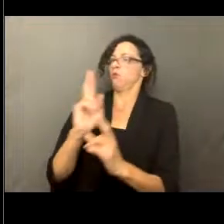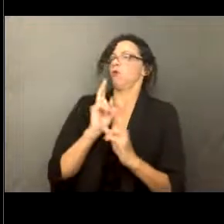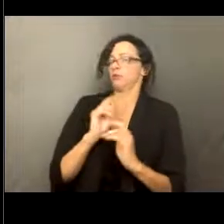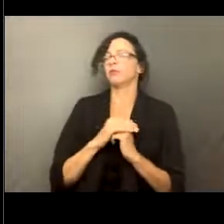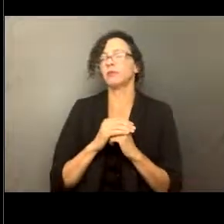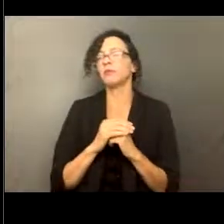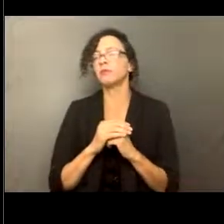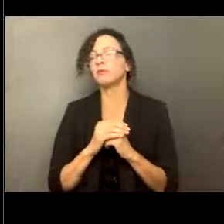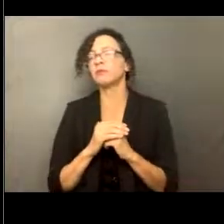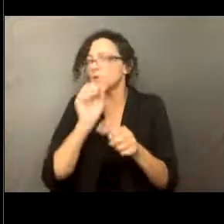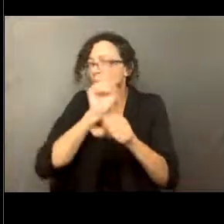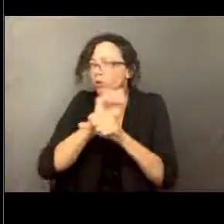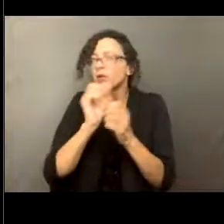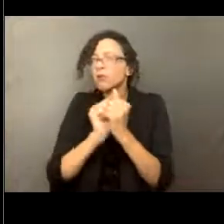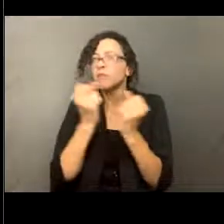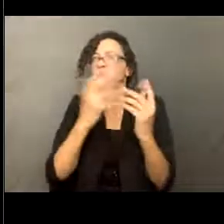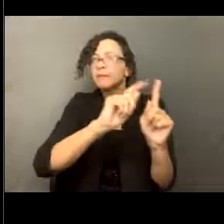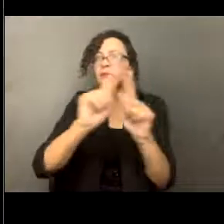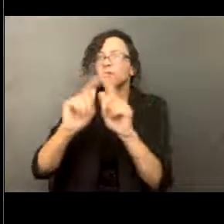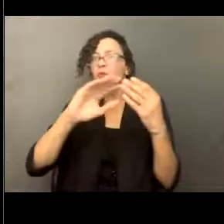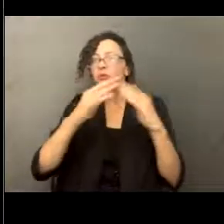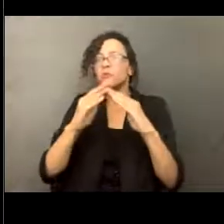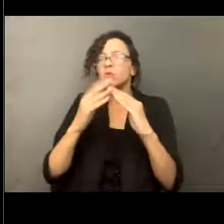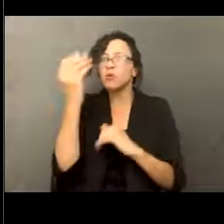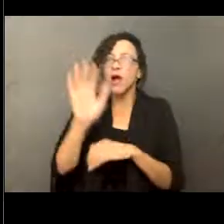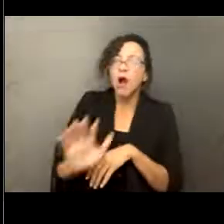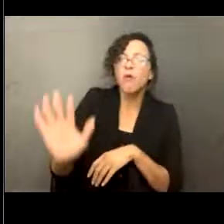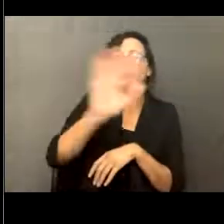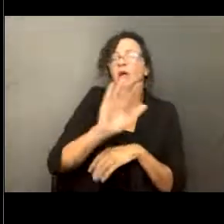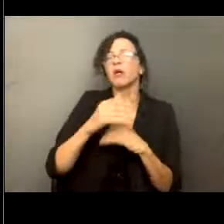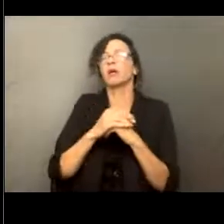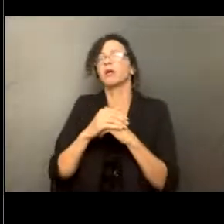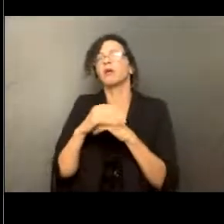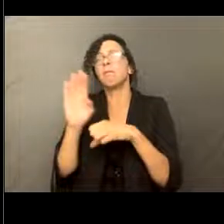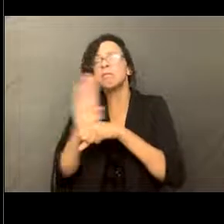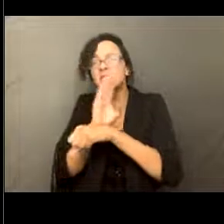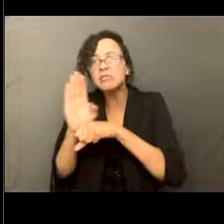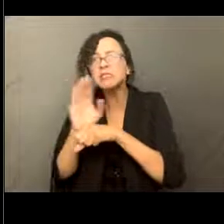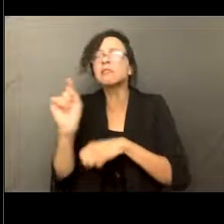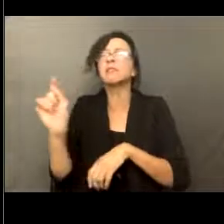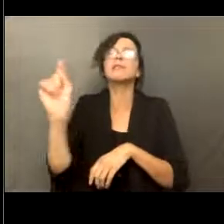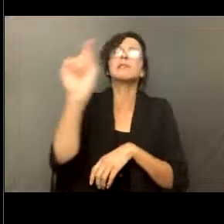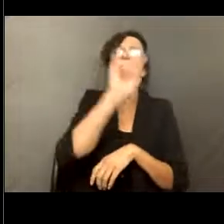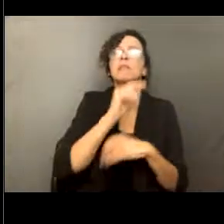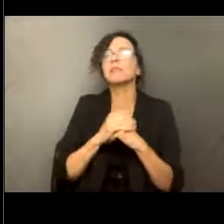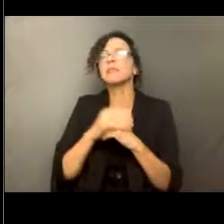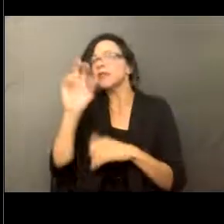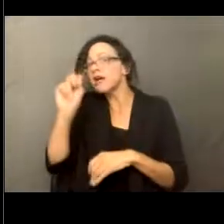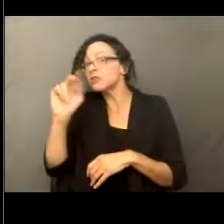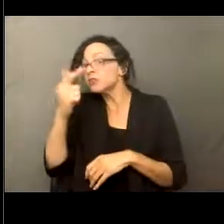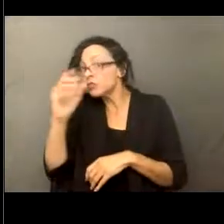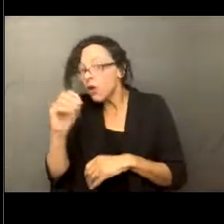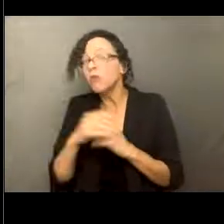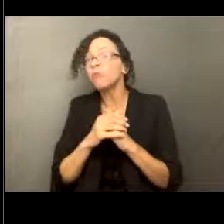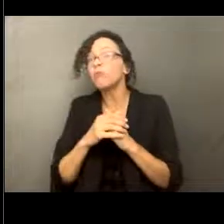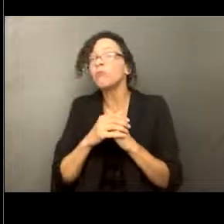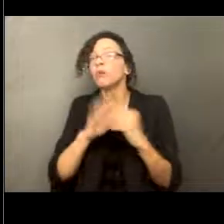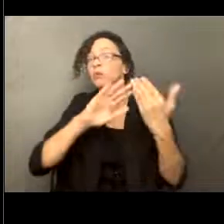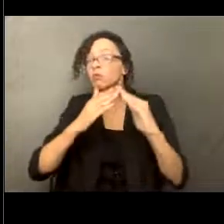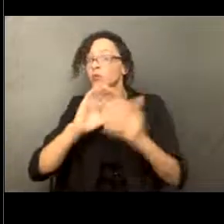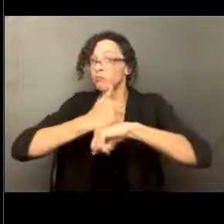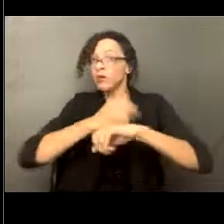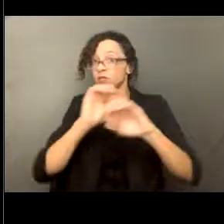there, businesses, NGOs, community-based organization, it has been a thrill to be able to expand what Caltrans